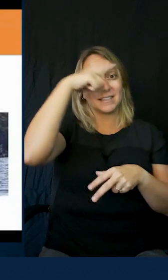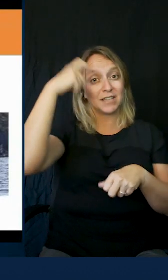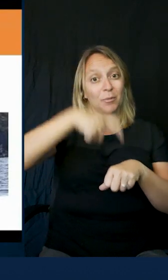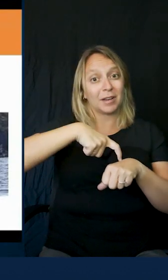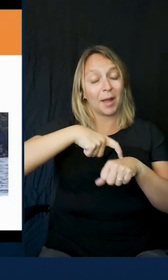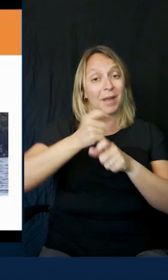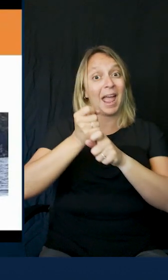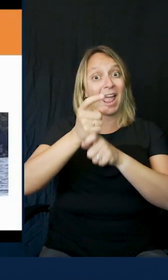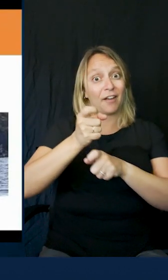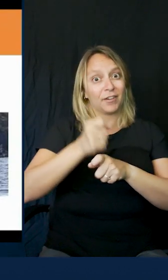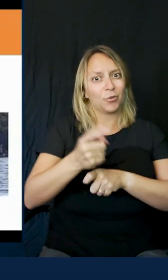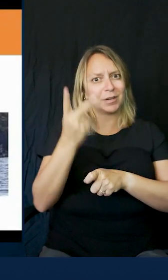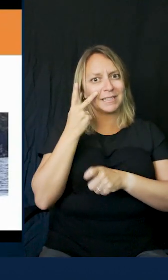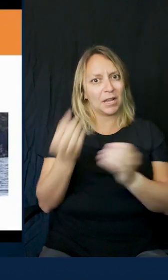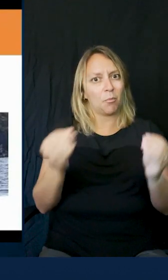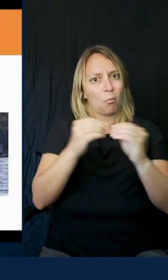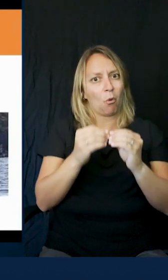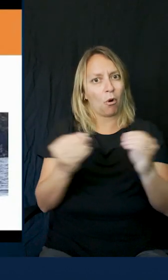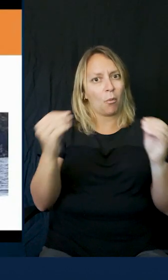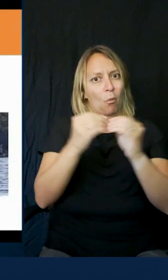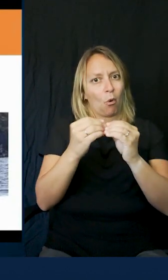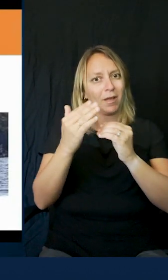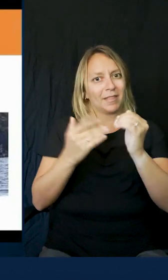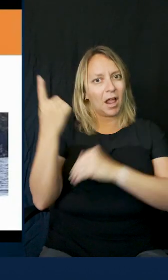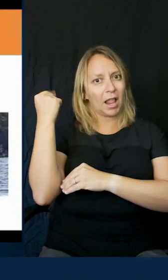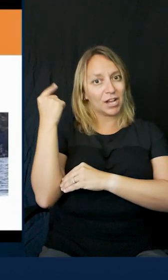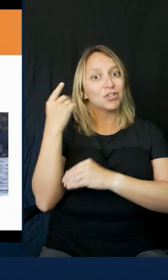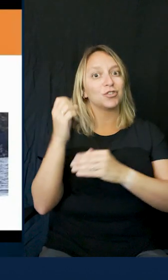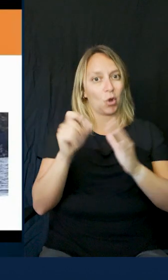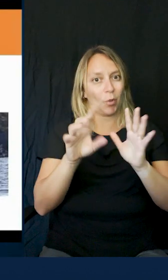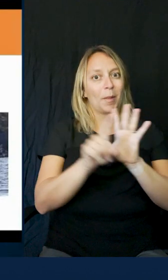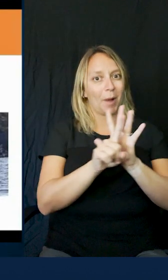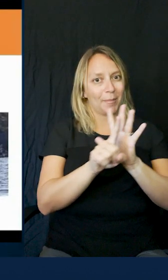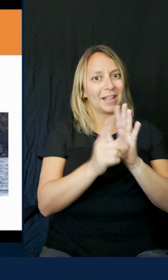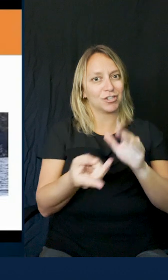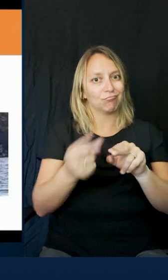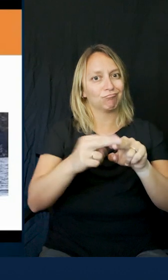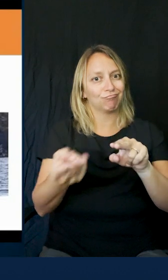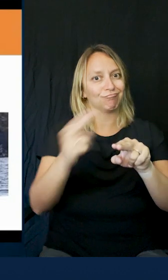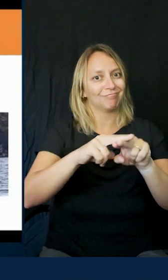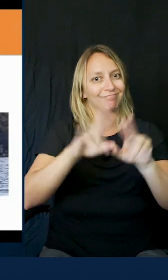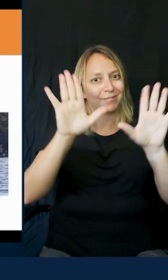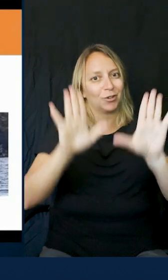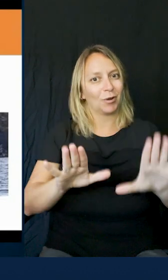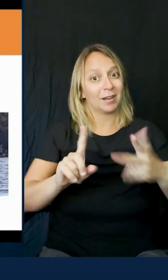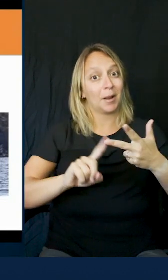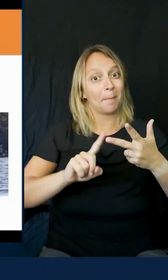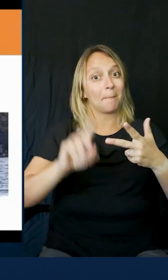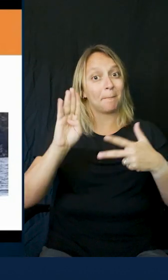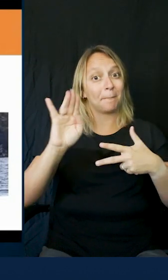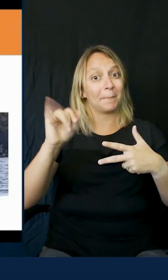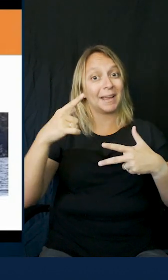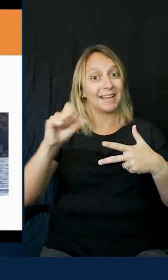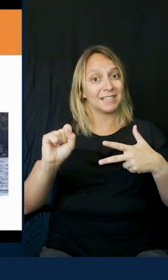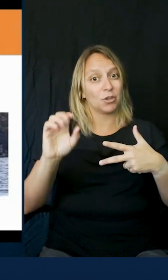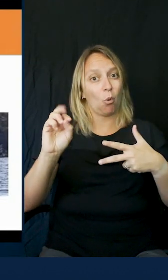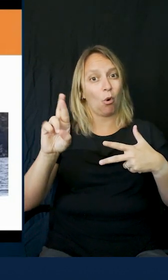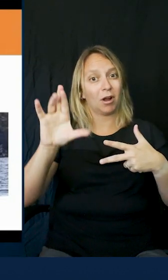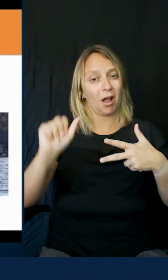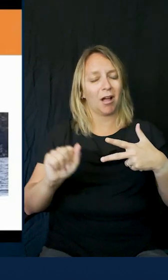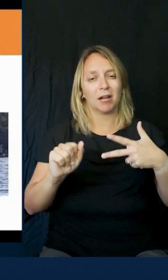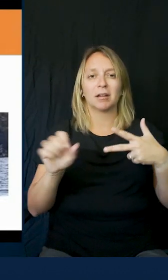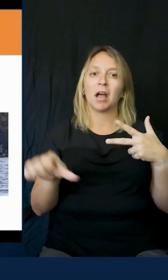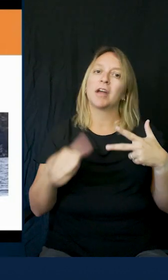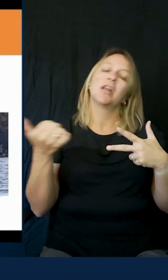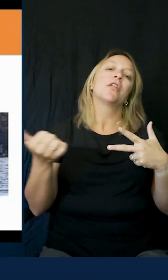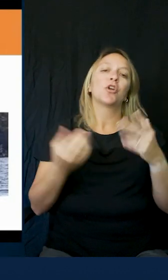did the year before. So they're a growing population, so that is wonderful to see. And on the right, we've got Biggs orca. So Biggs orca are another growing population